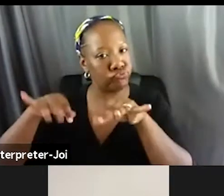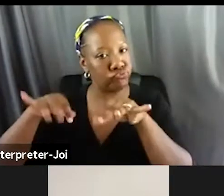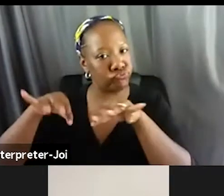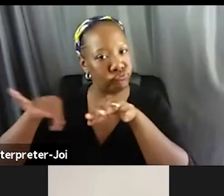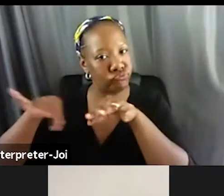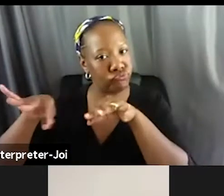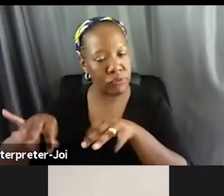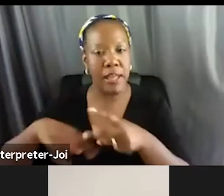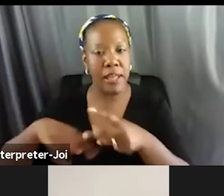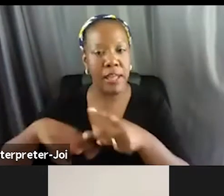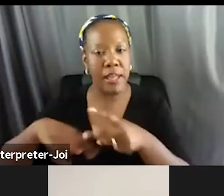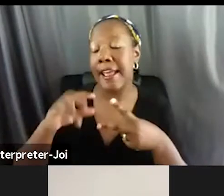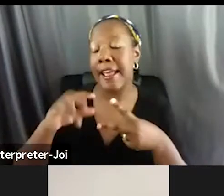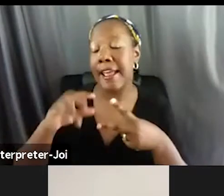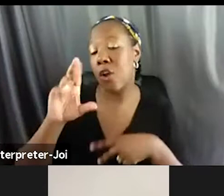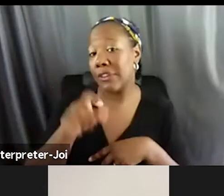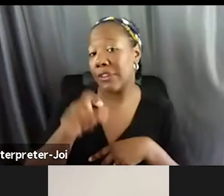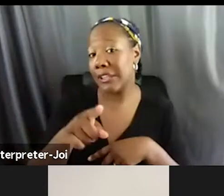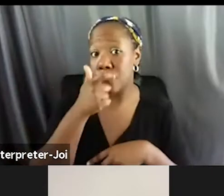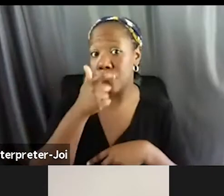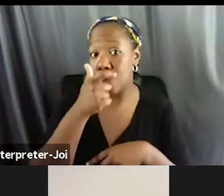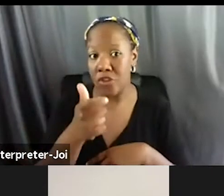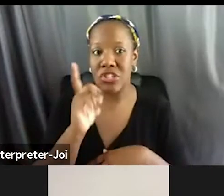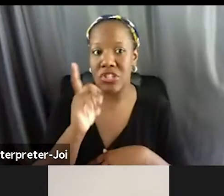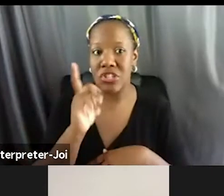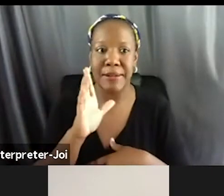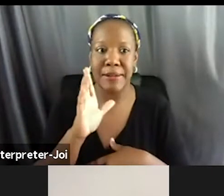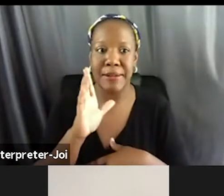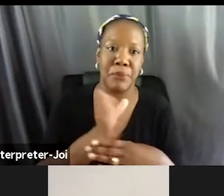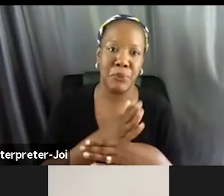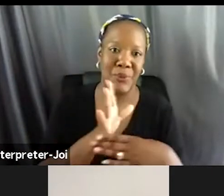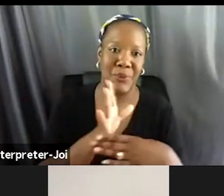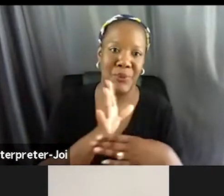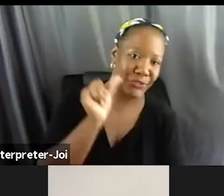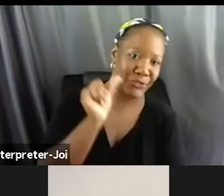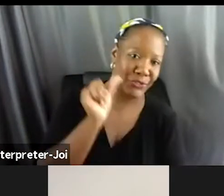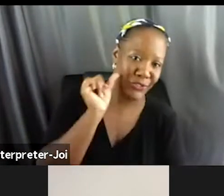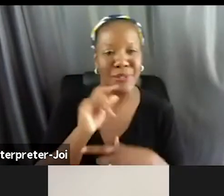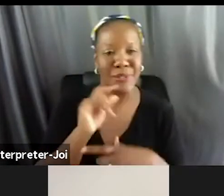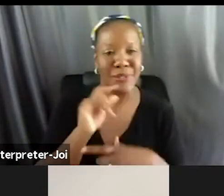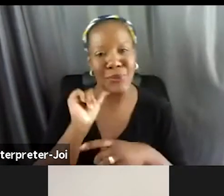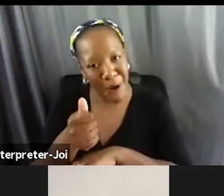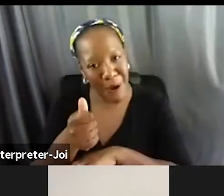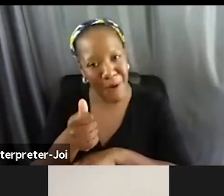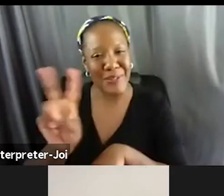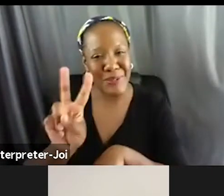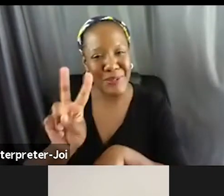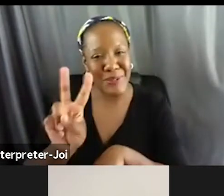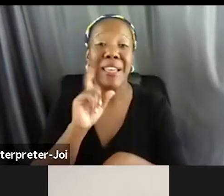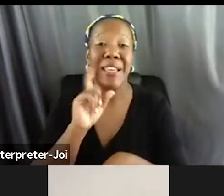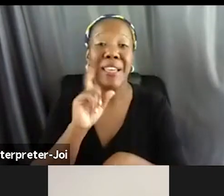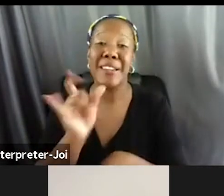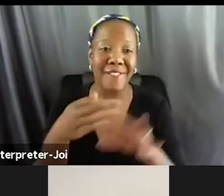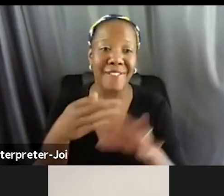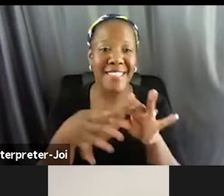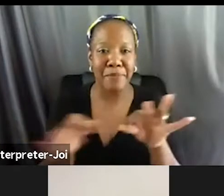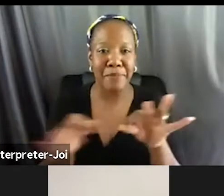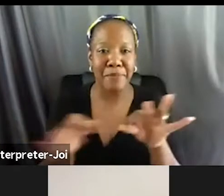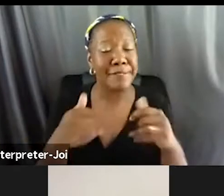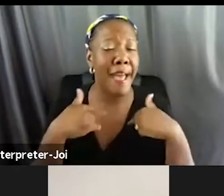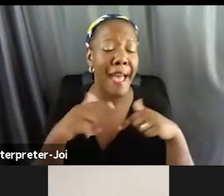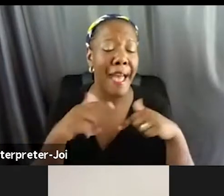look at it between yesterday and then tomorrow at 2 p.m. The film is audio described and captioned. I'm very grateful to